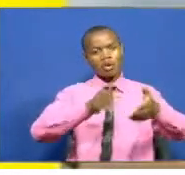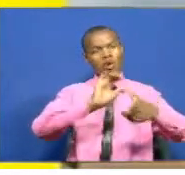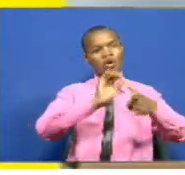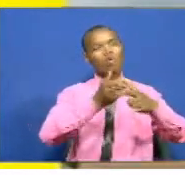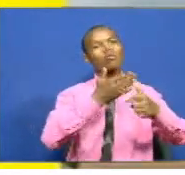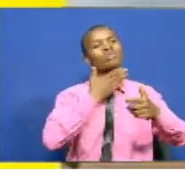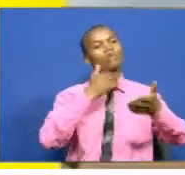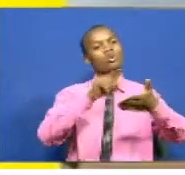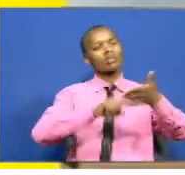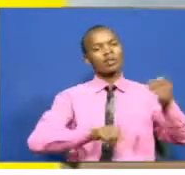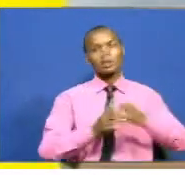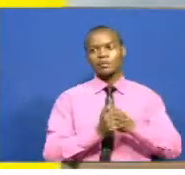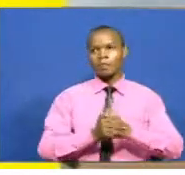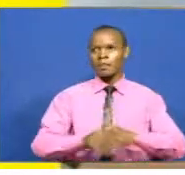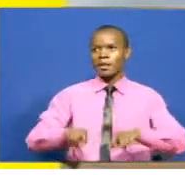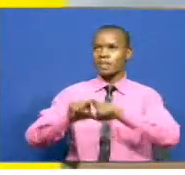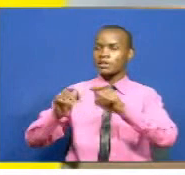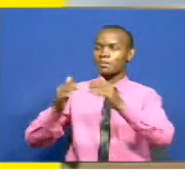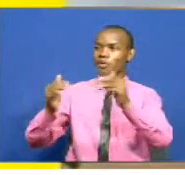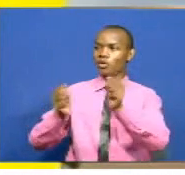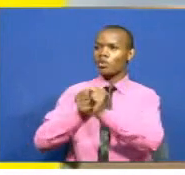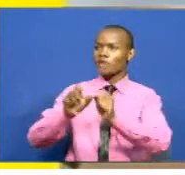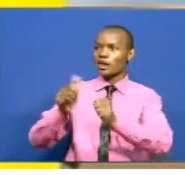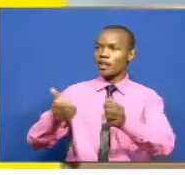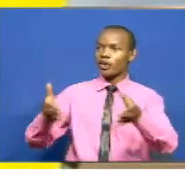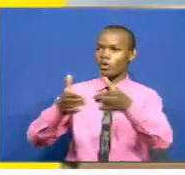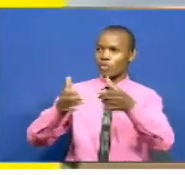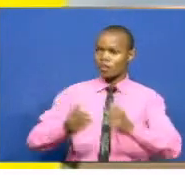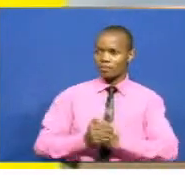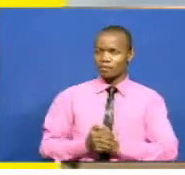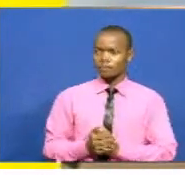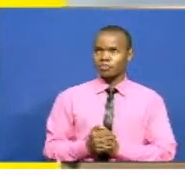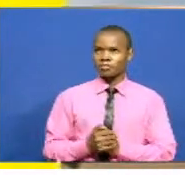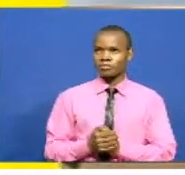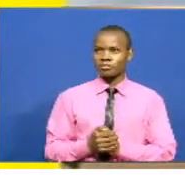work? At the same equivalent as the rest. Mm-hmm. And therefore, you know,